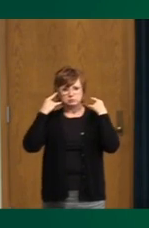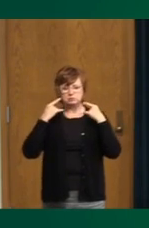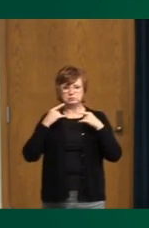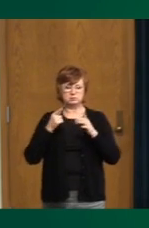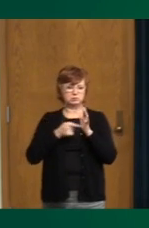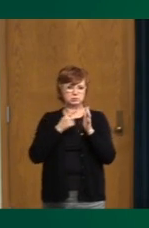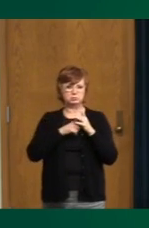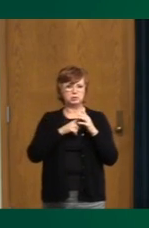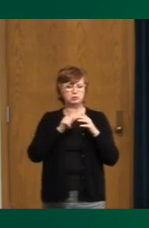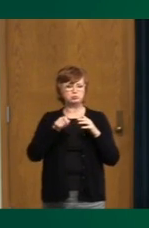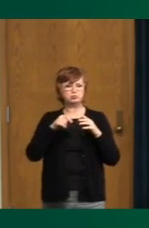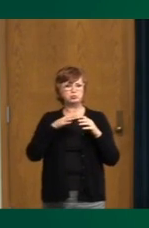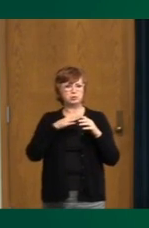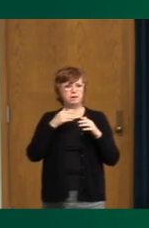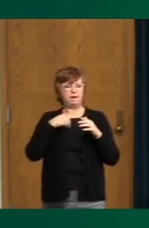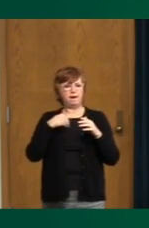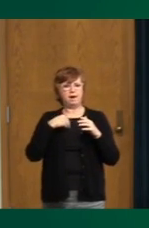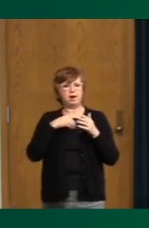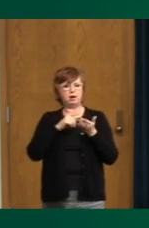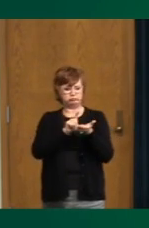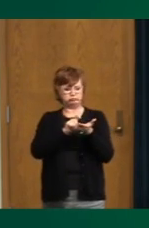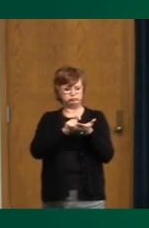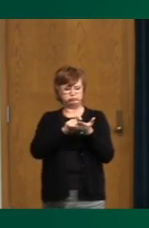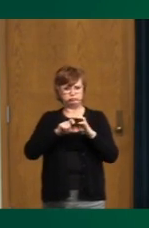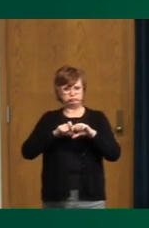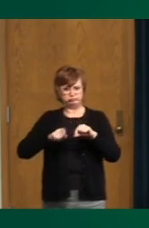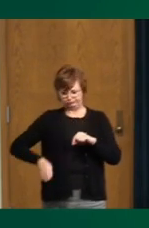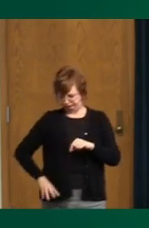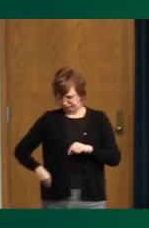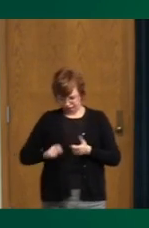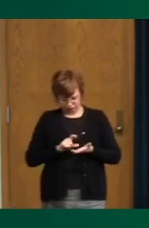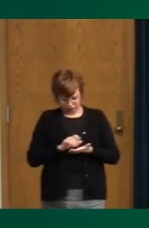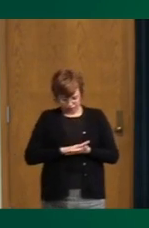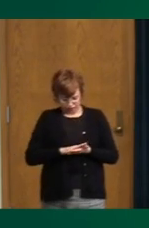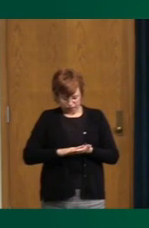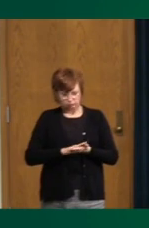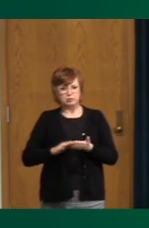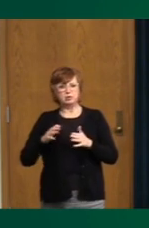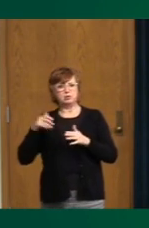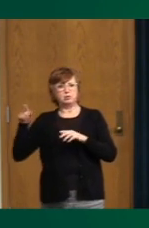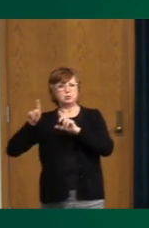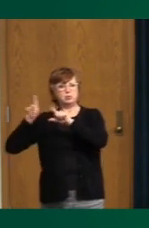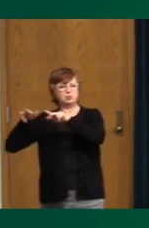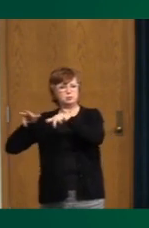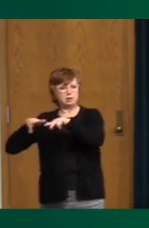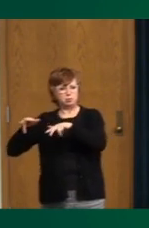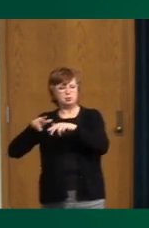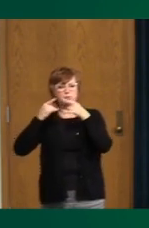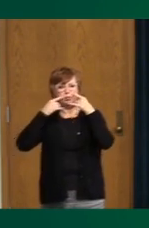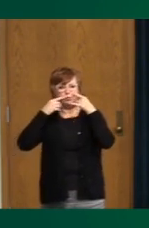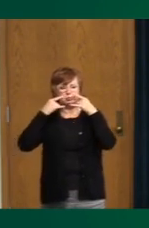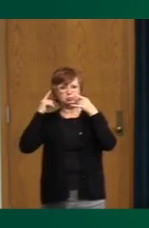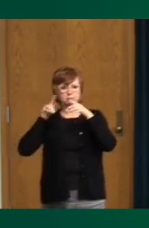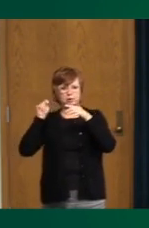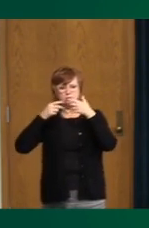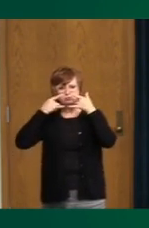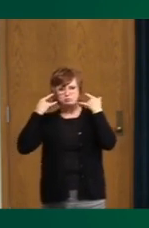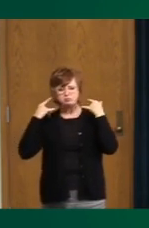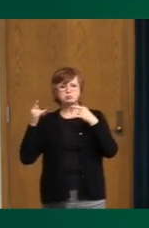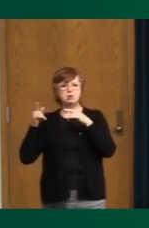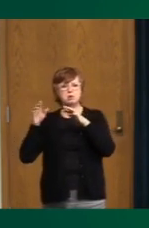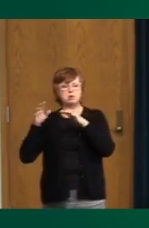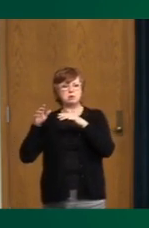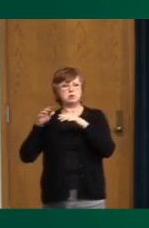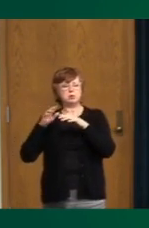in the restaurant. I think we really need to change our behaviors to the way they were in March, with the additional layer of mask